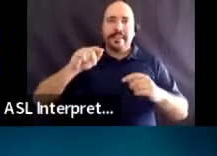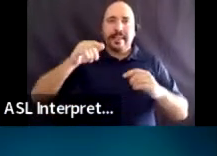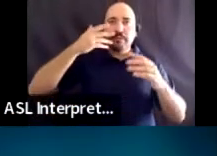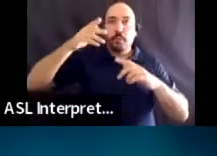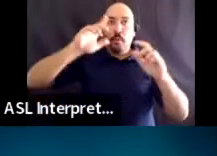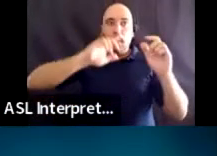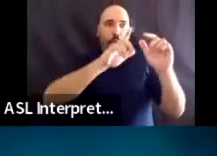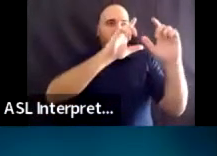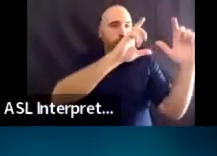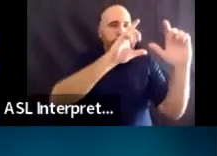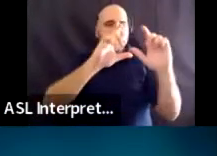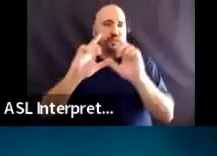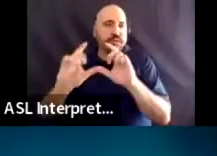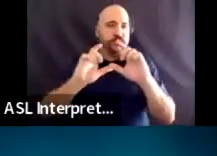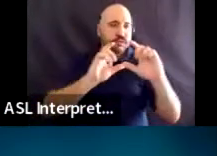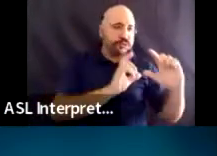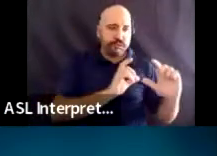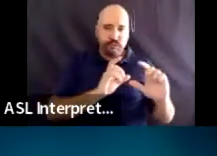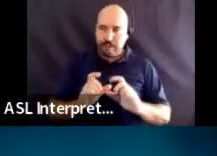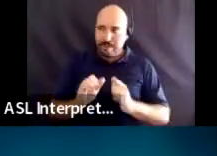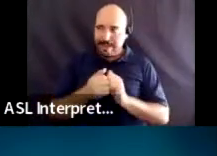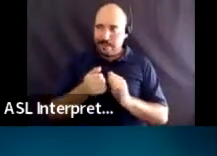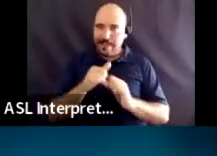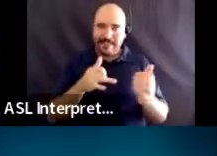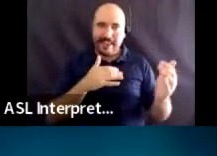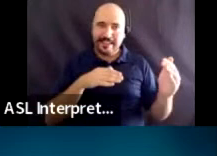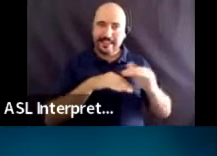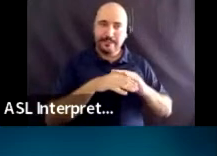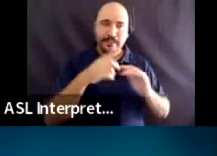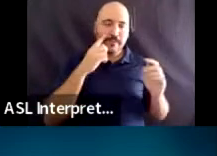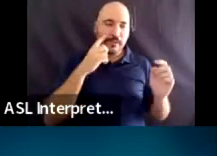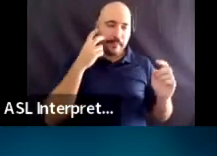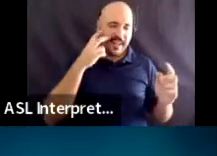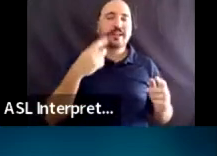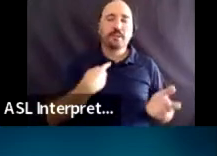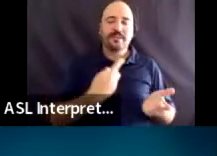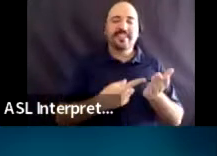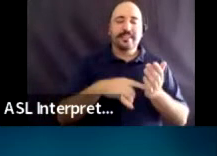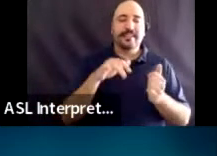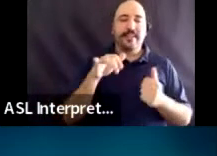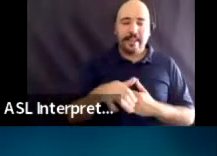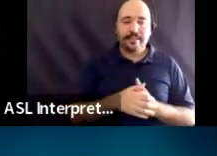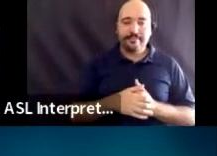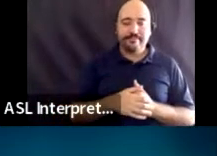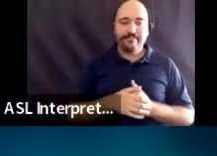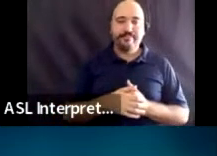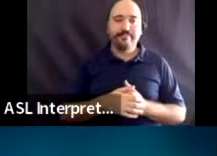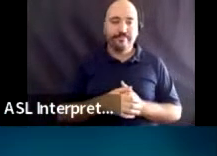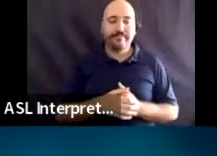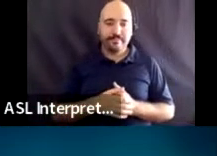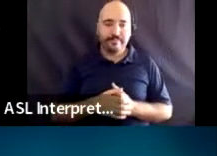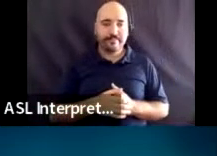And finally, we're going to stress the importance of testing with the disability community.